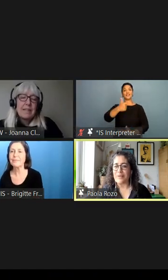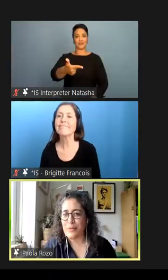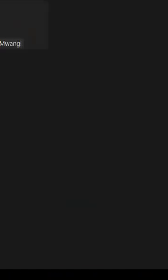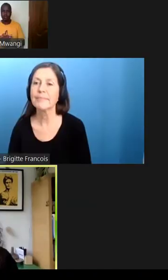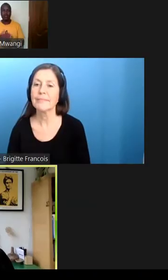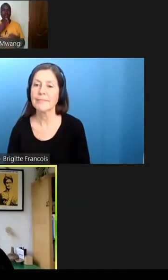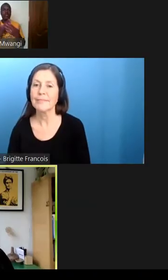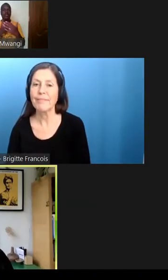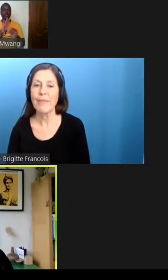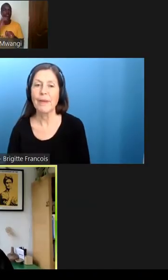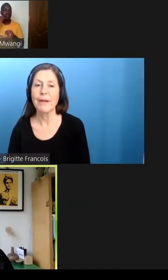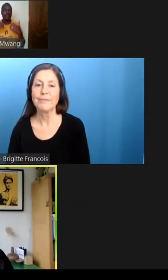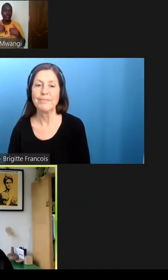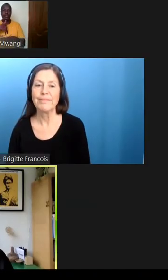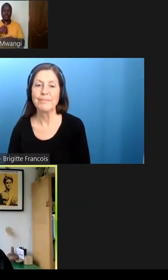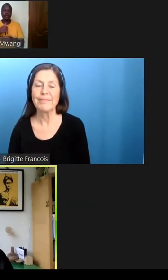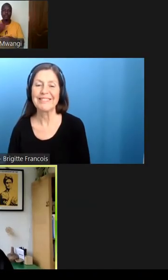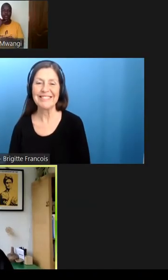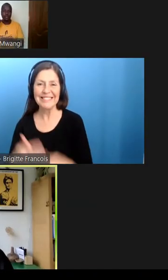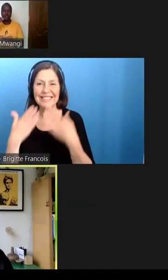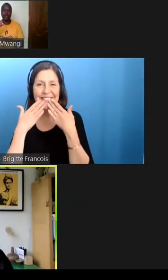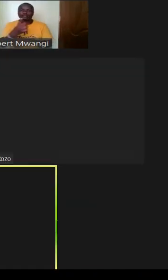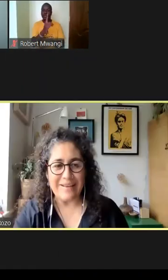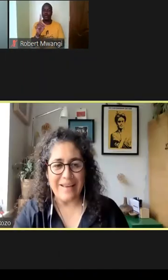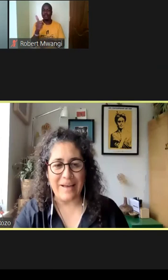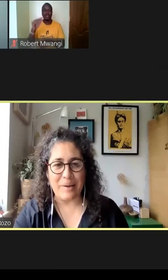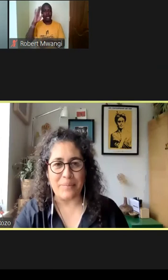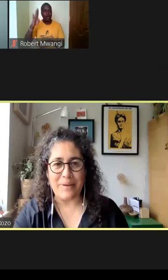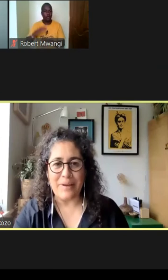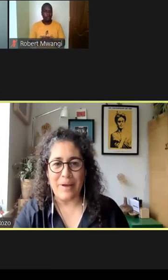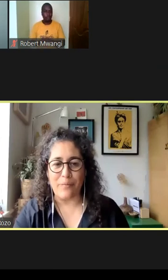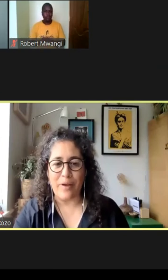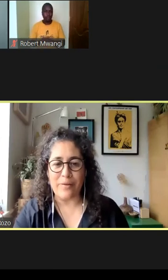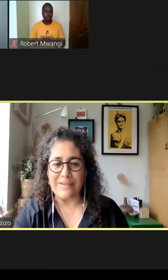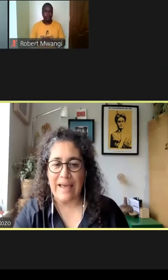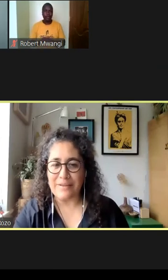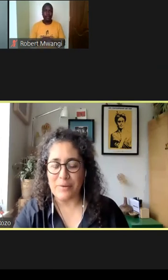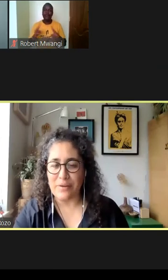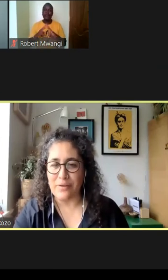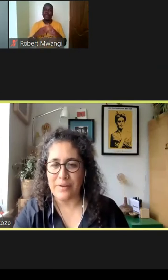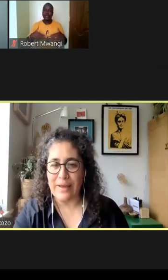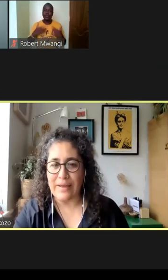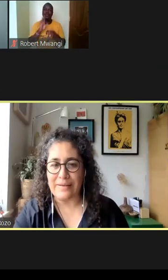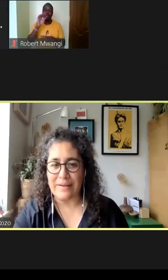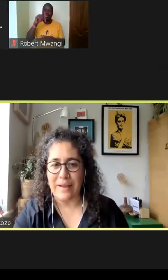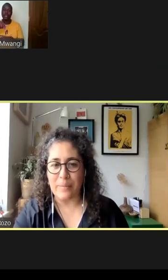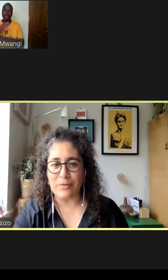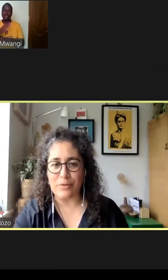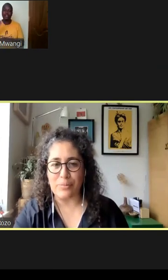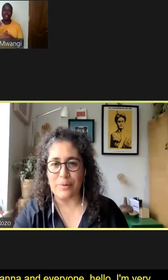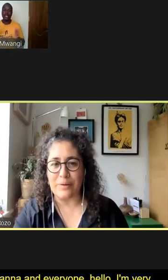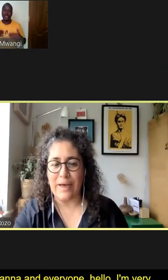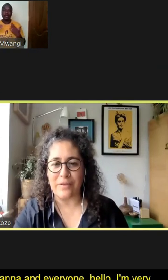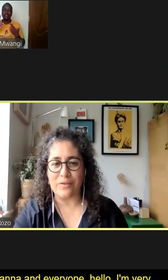Thank you so much for having me, Joanna, and everyone. Hello. I'm very delighted to be here and happy